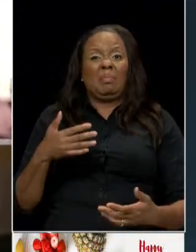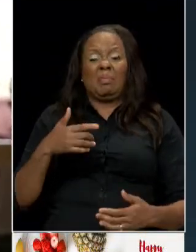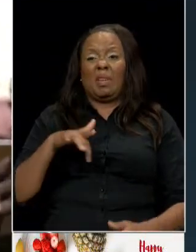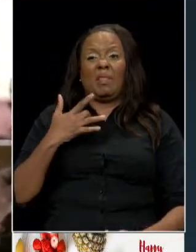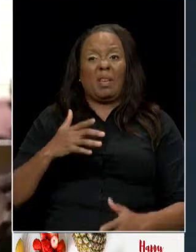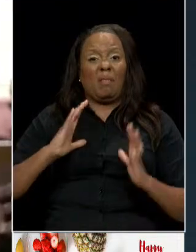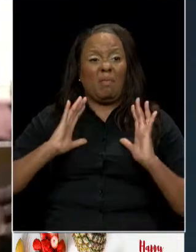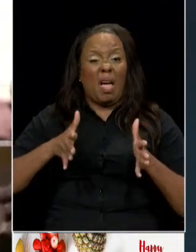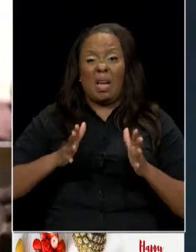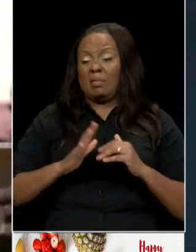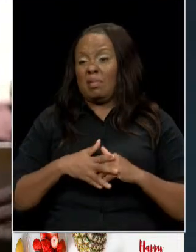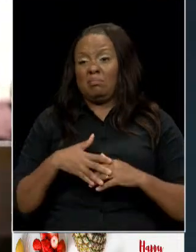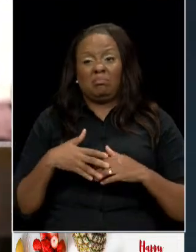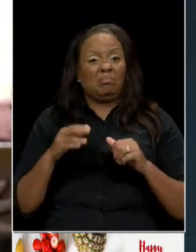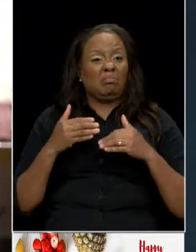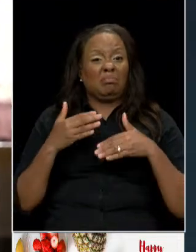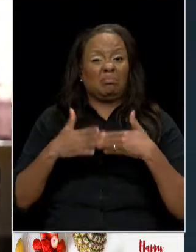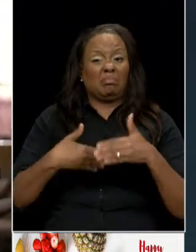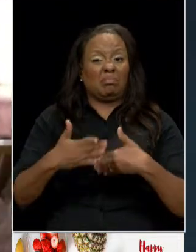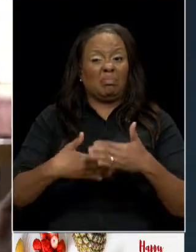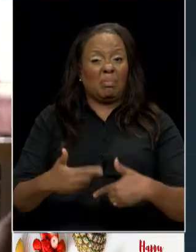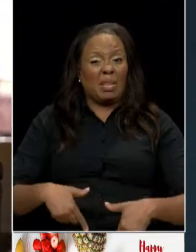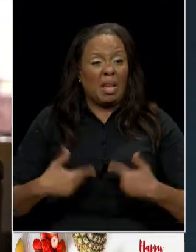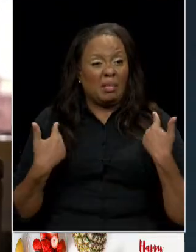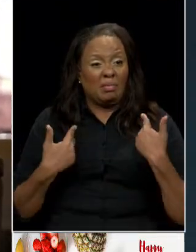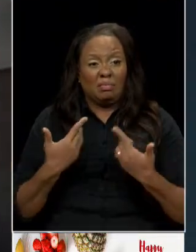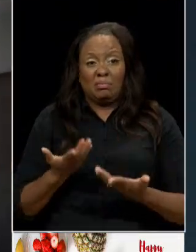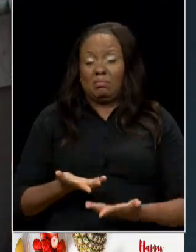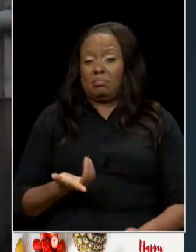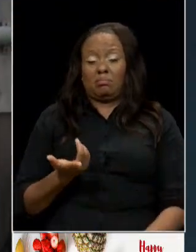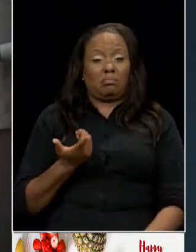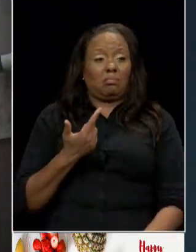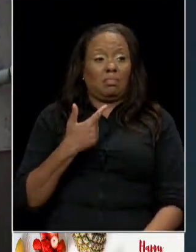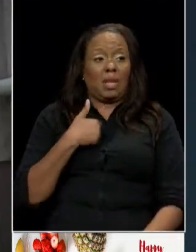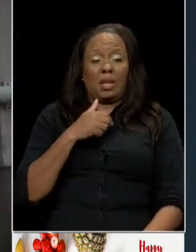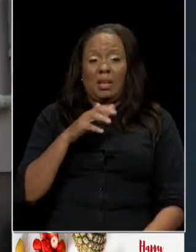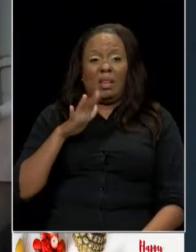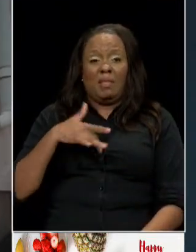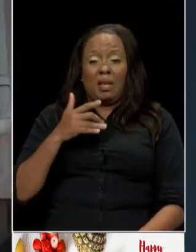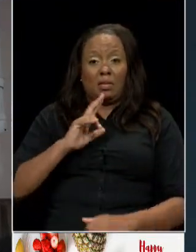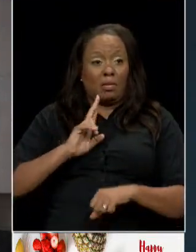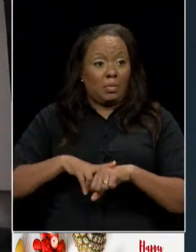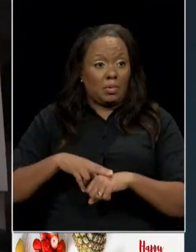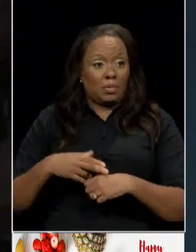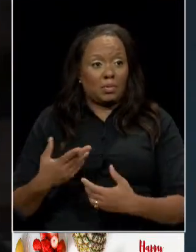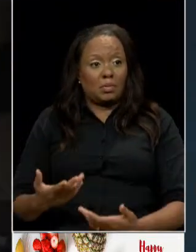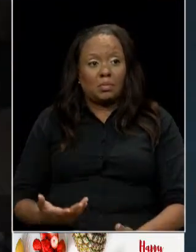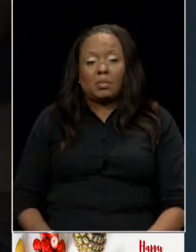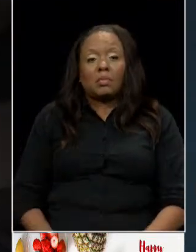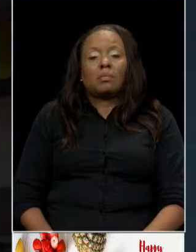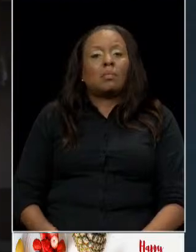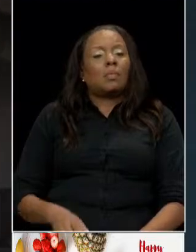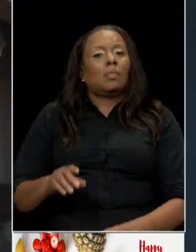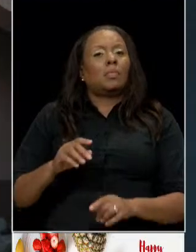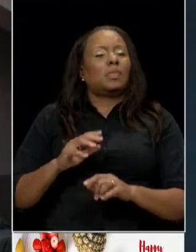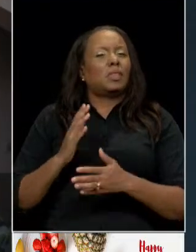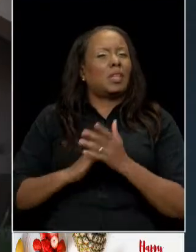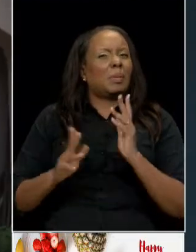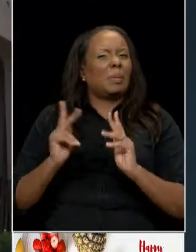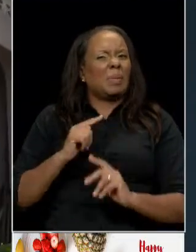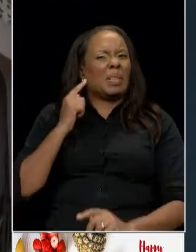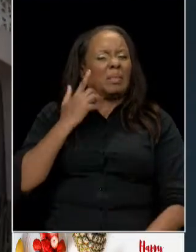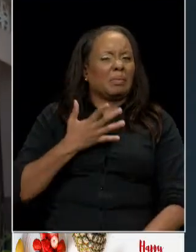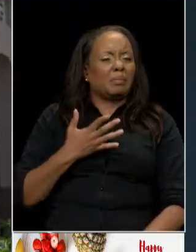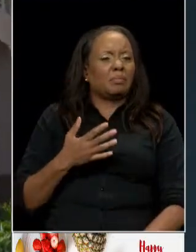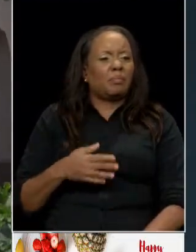life as usual, as though I was not a diabetic. This might sound a bit gross, but one of the types of medication I